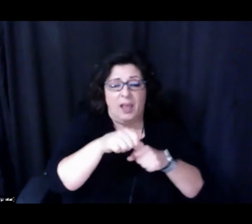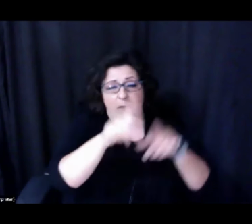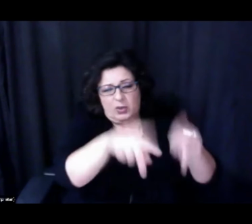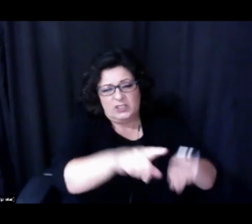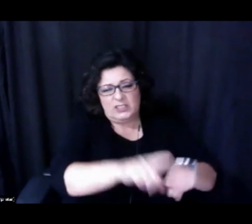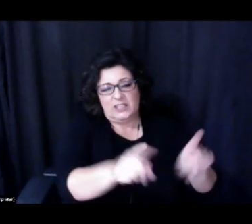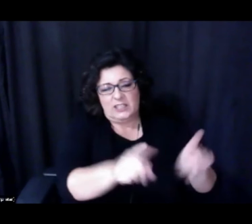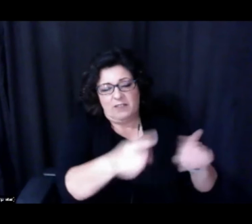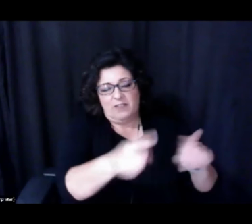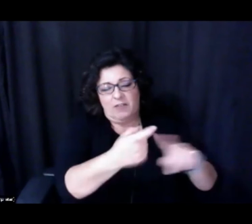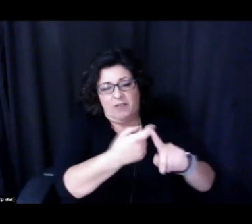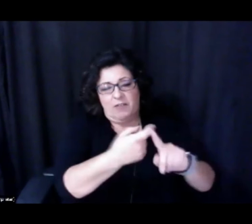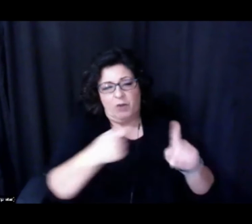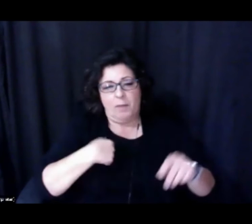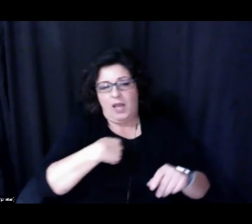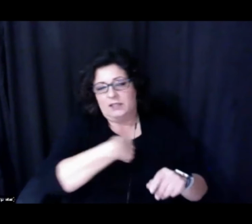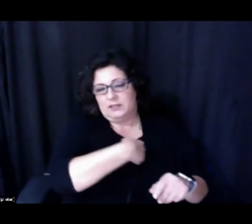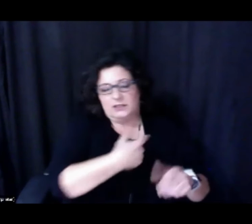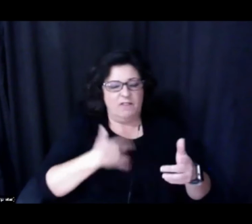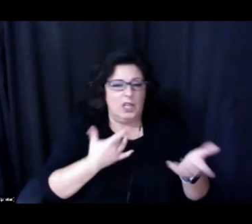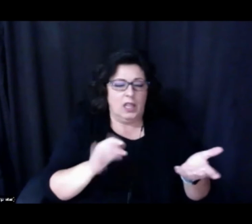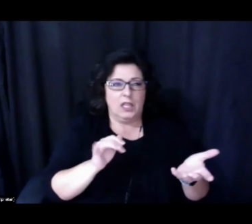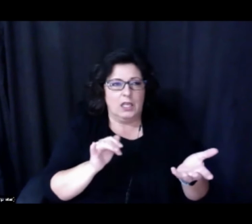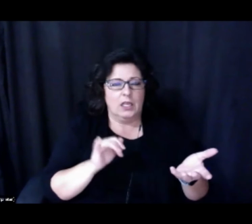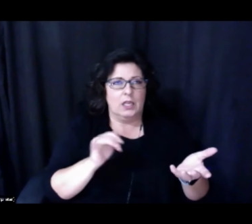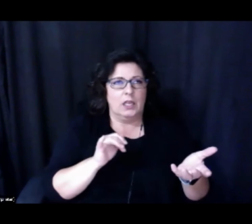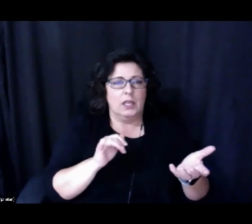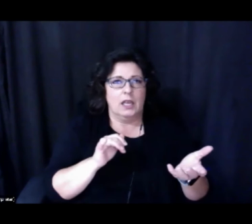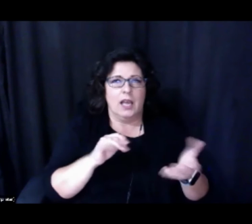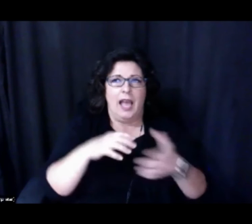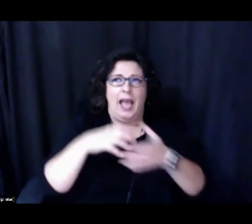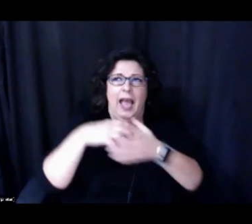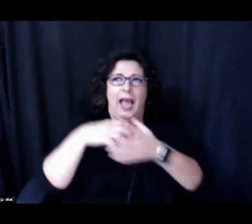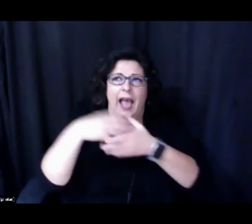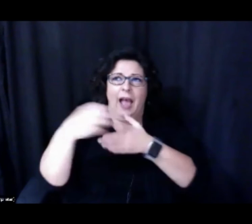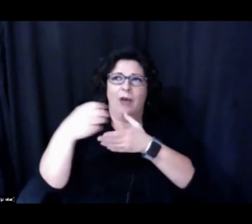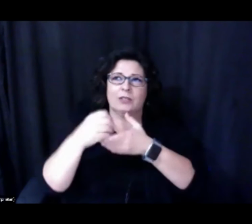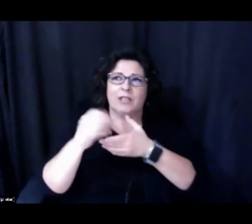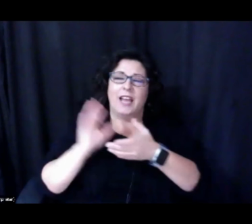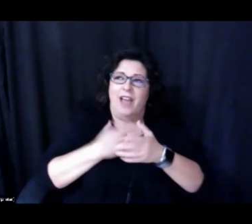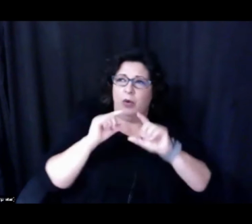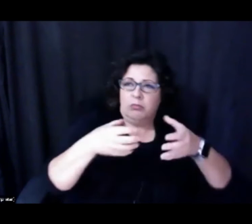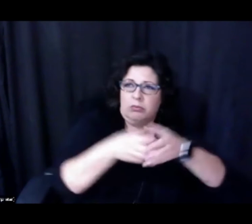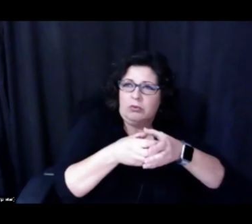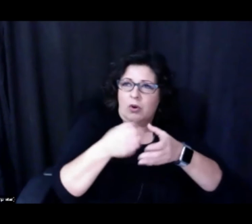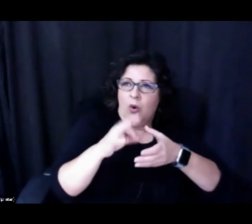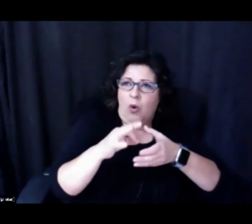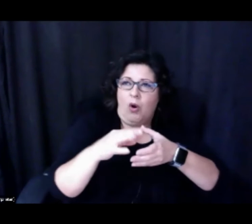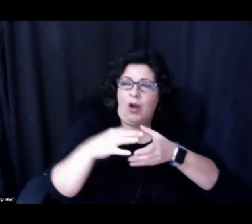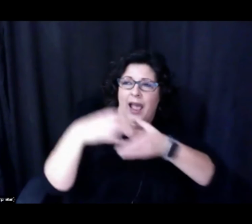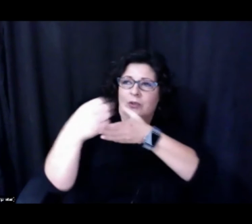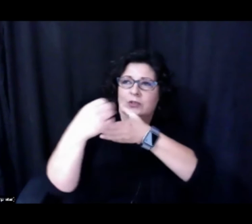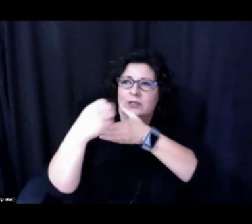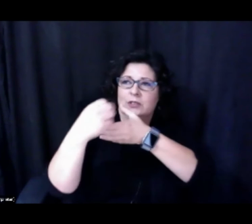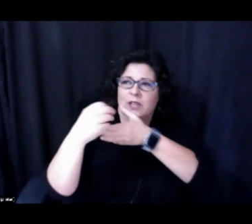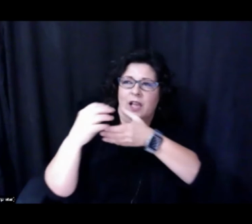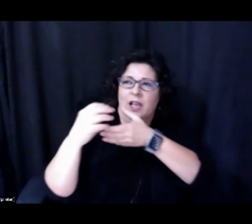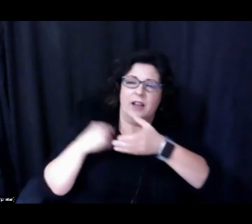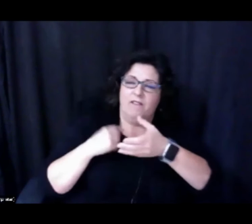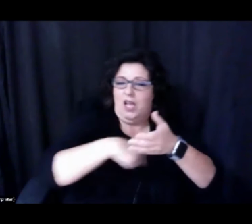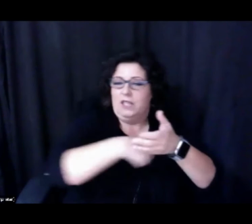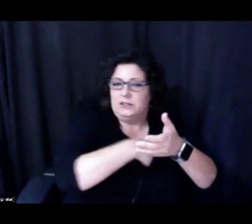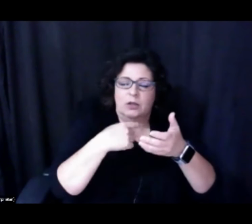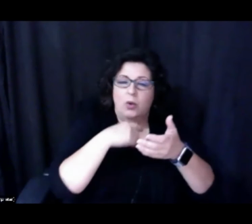us feel kind of outside of our group or external to us. So it's like